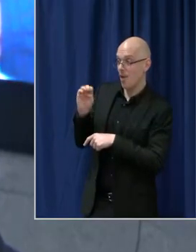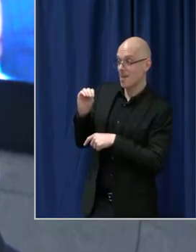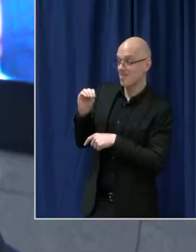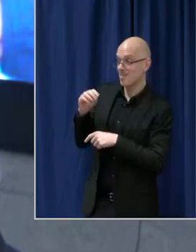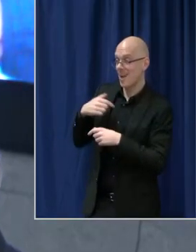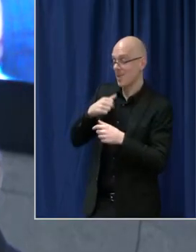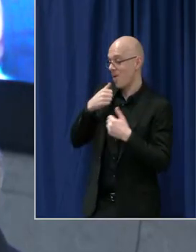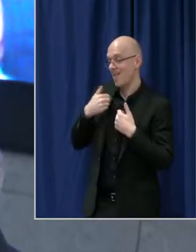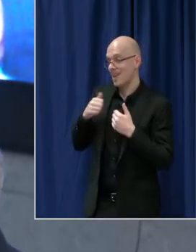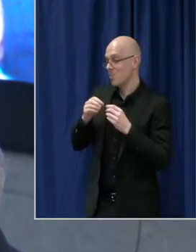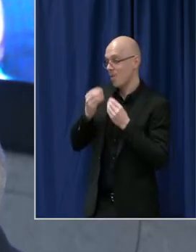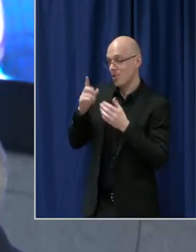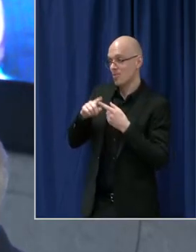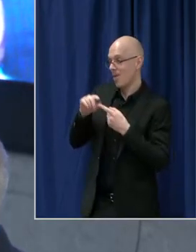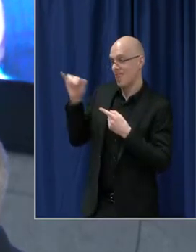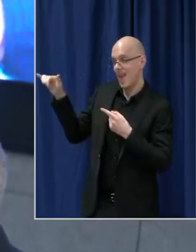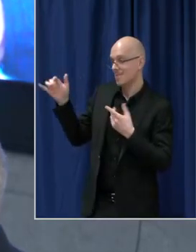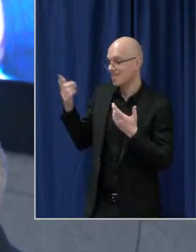further information on it right now.